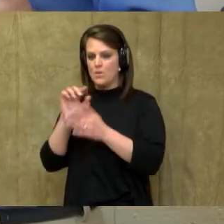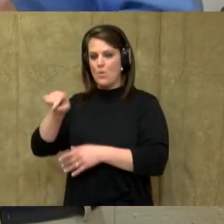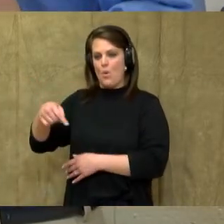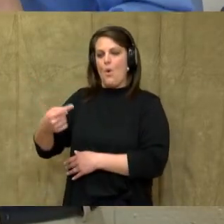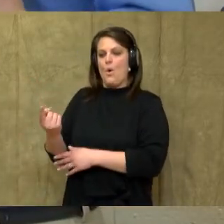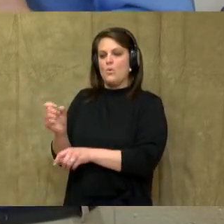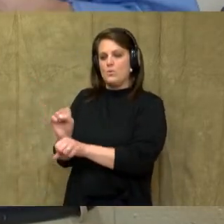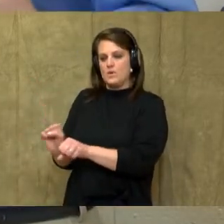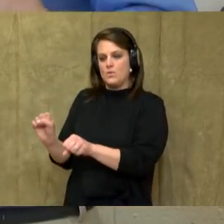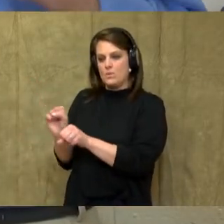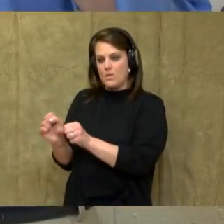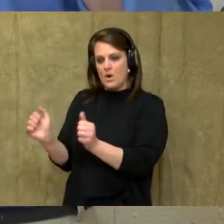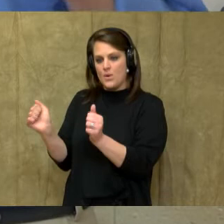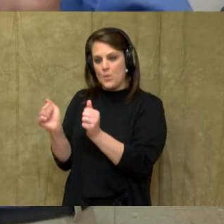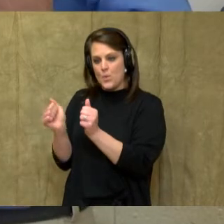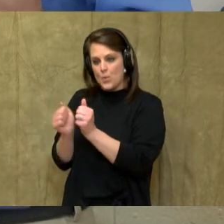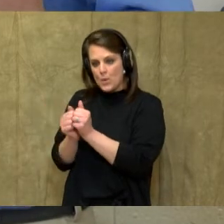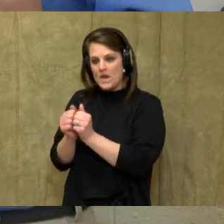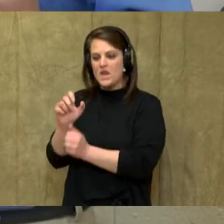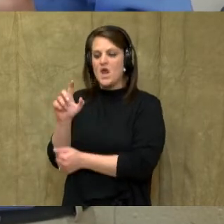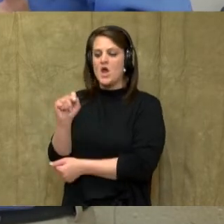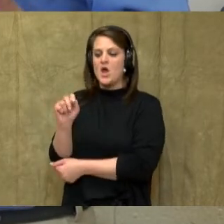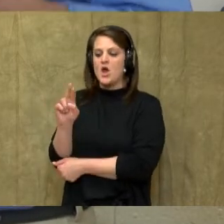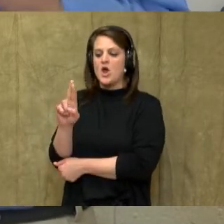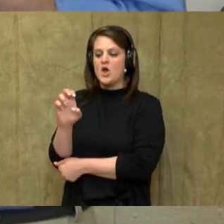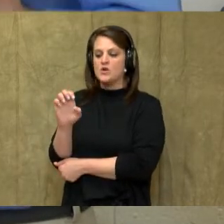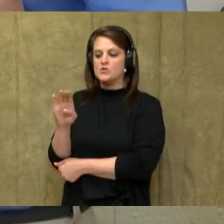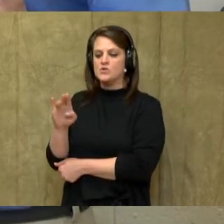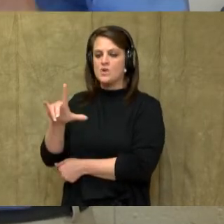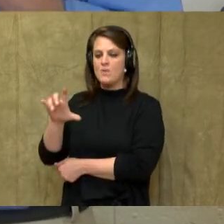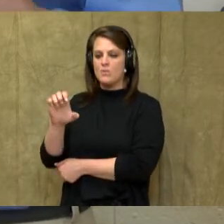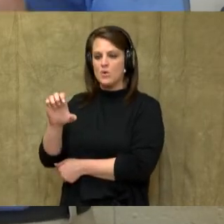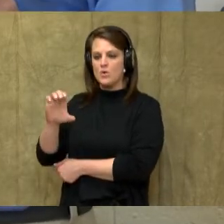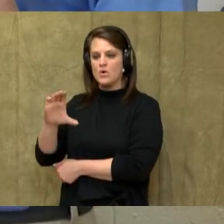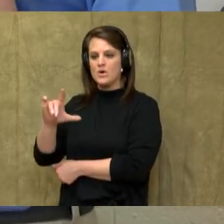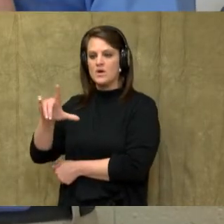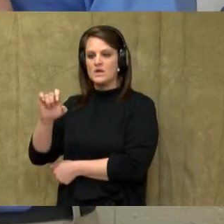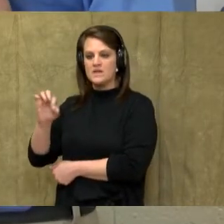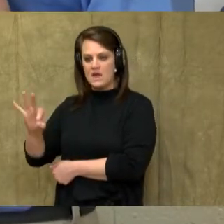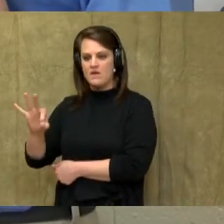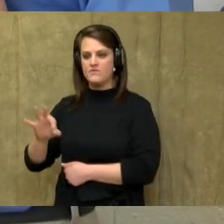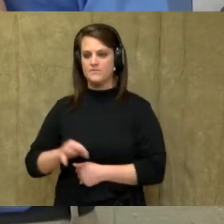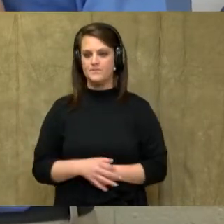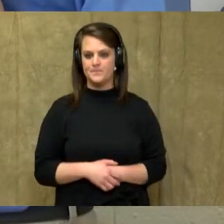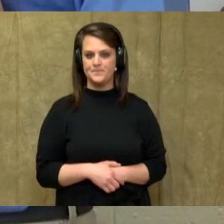work when you're using treble clef to perform your music.